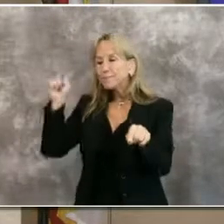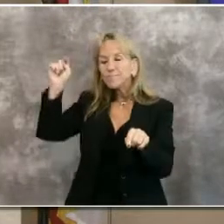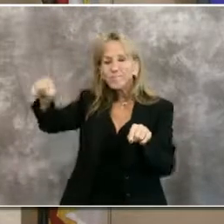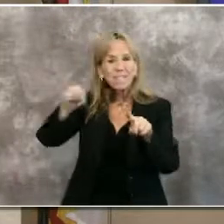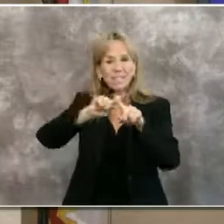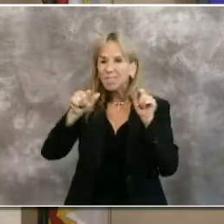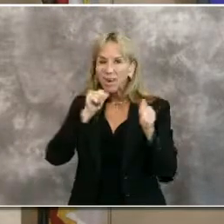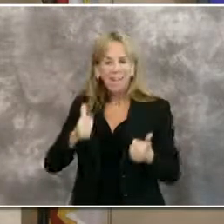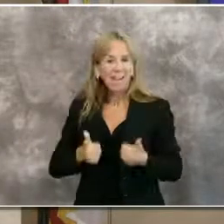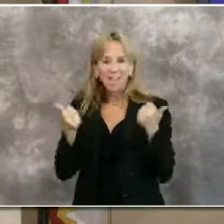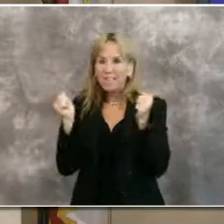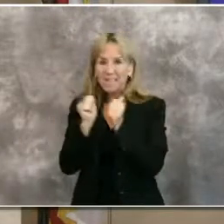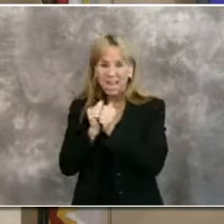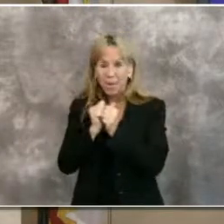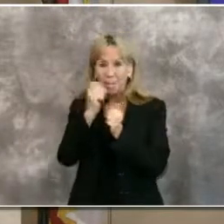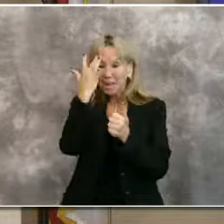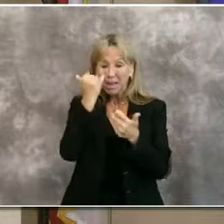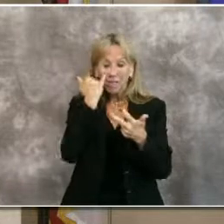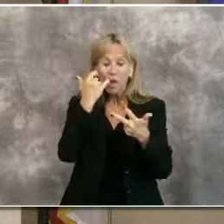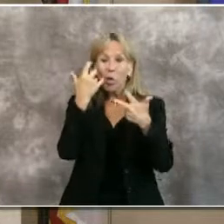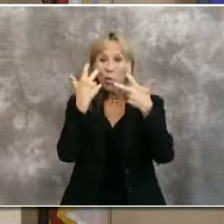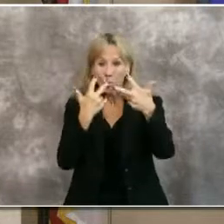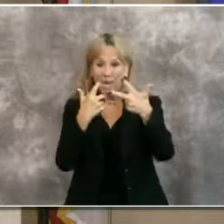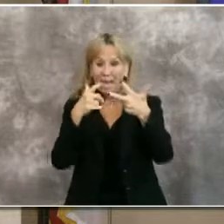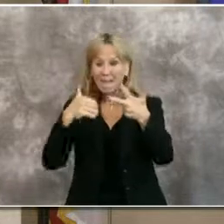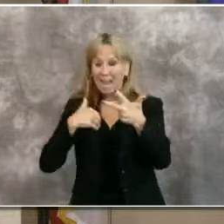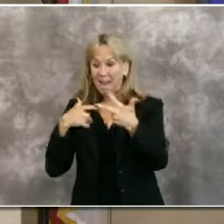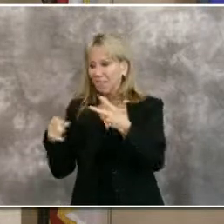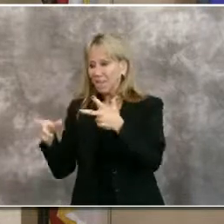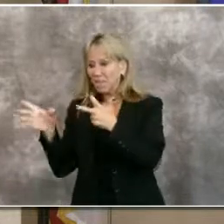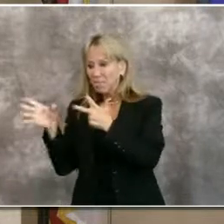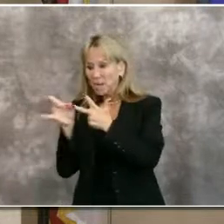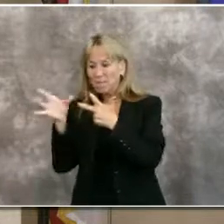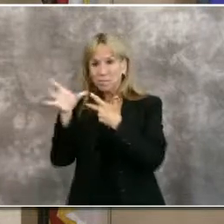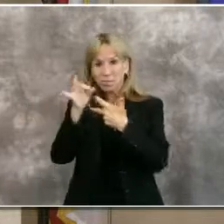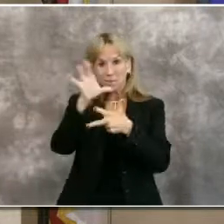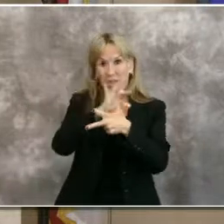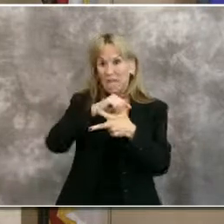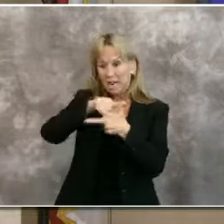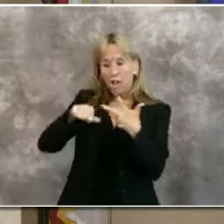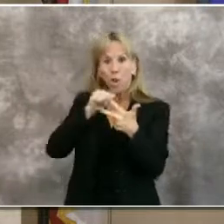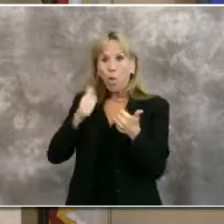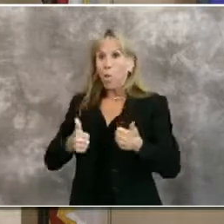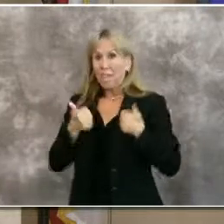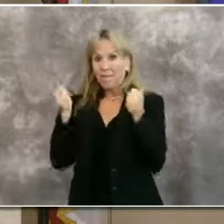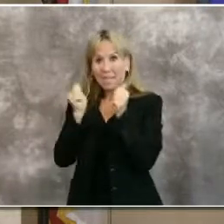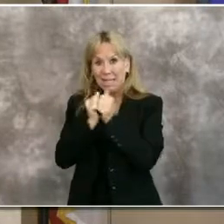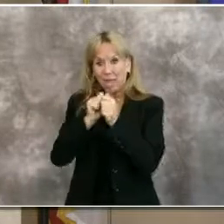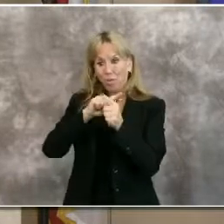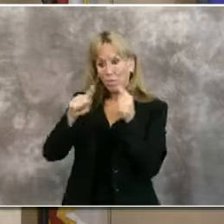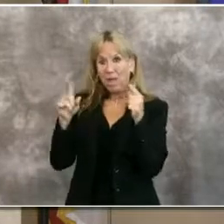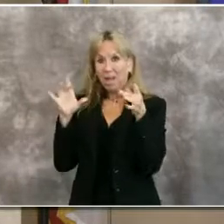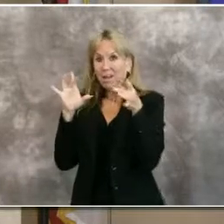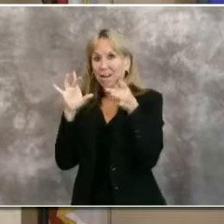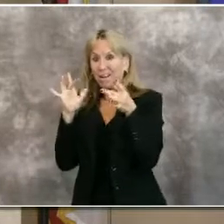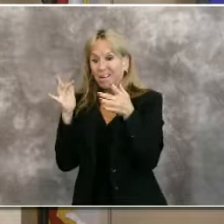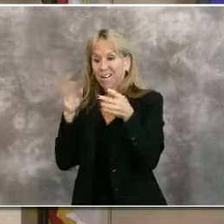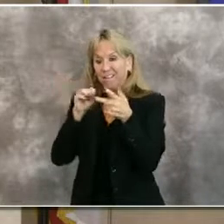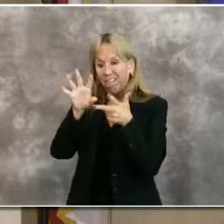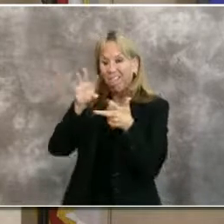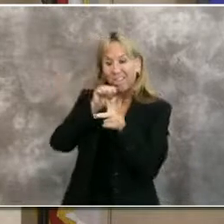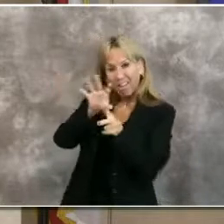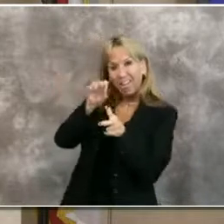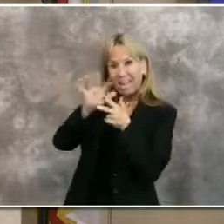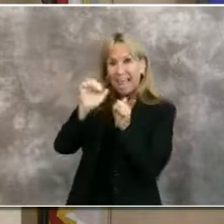location meets the definition of an outbreak. And so in follow-up to the cases that were here in San